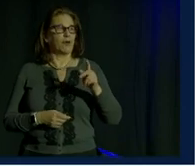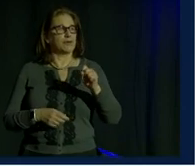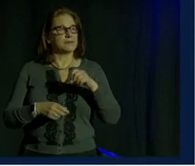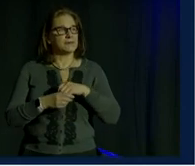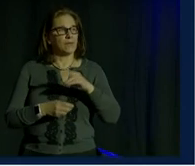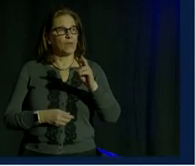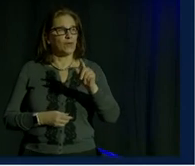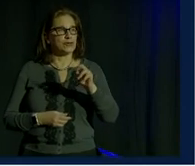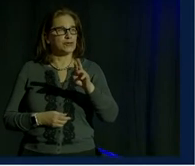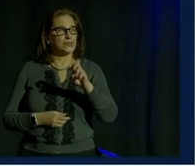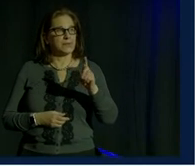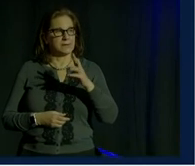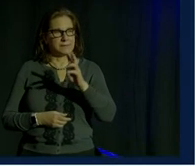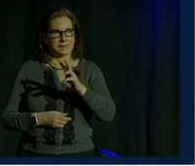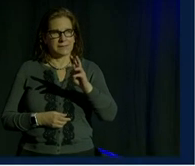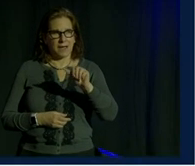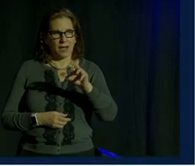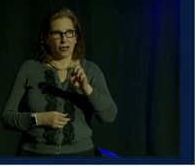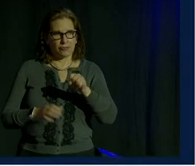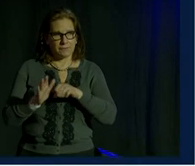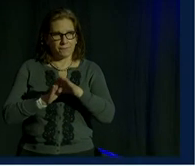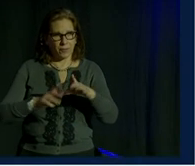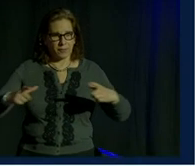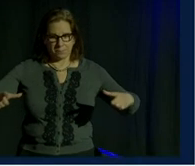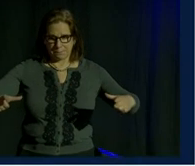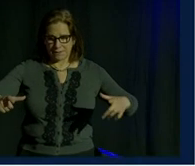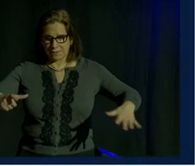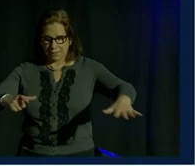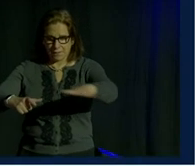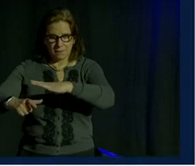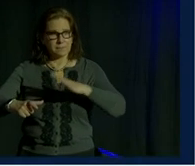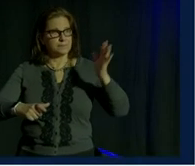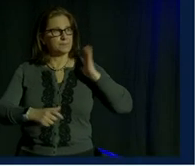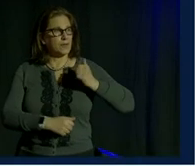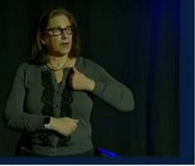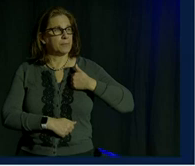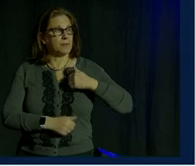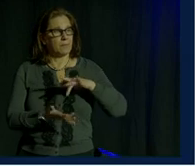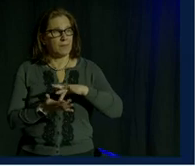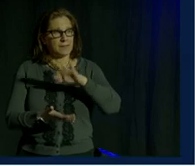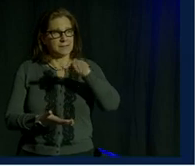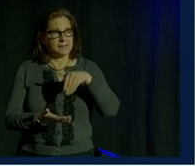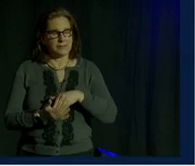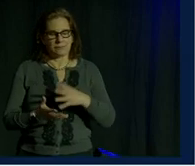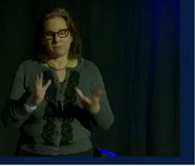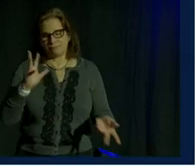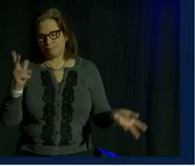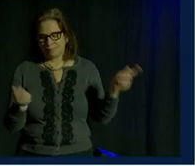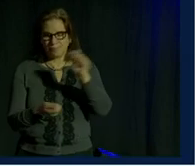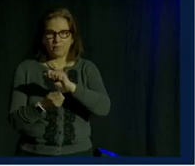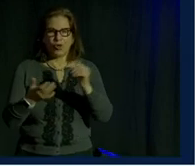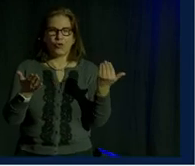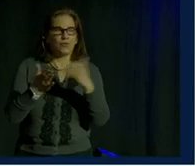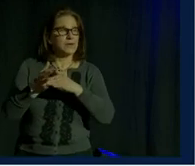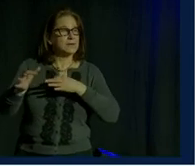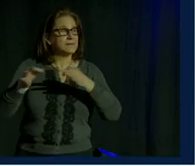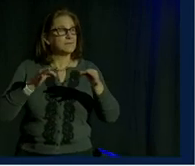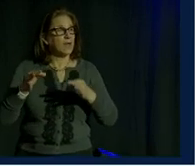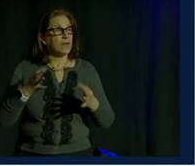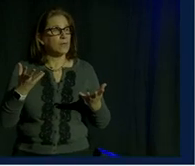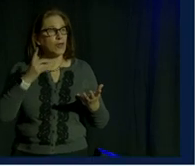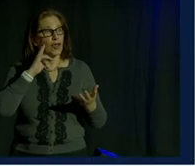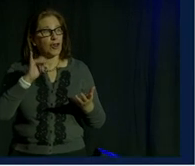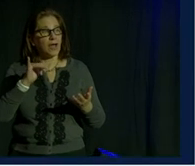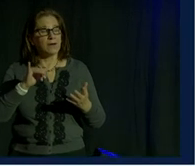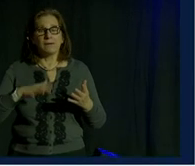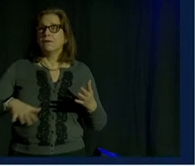former Walter Reed Army Medical Center will redefine city living and put the outdoors within easy reach. As part of the development